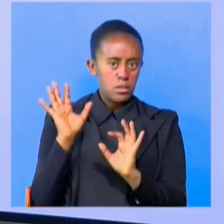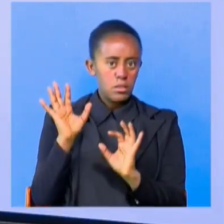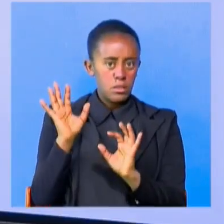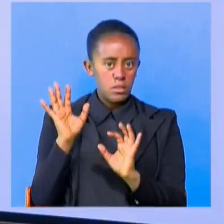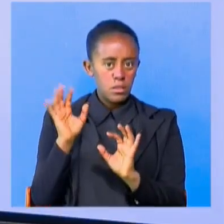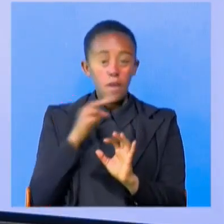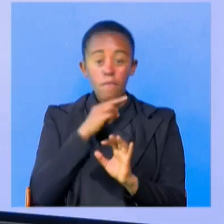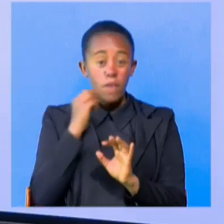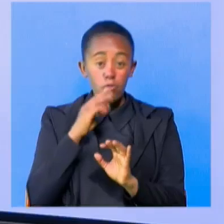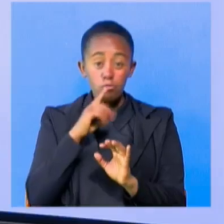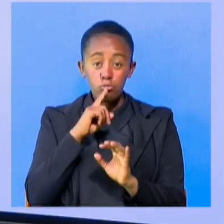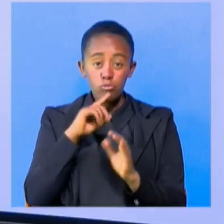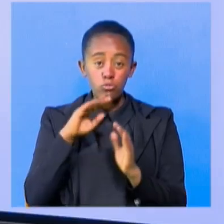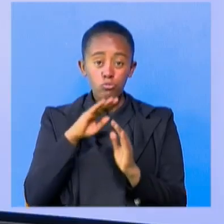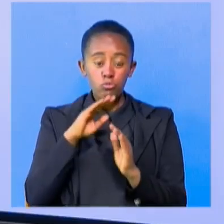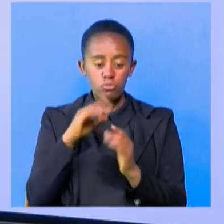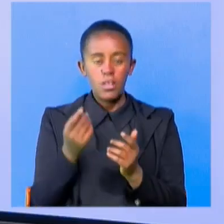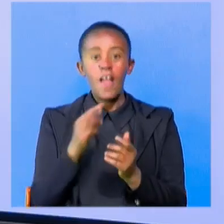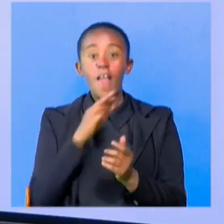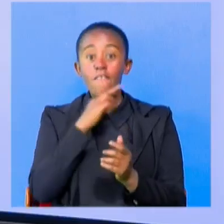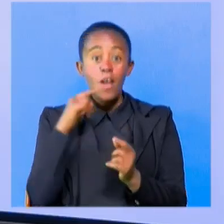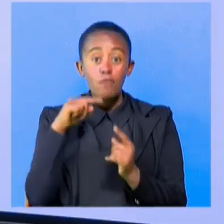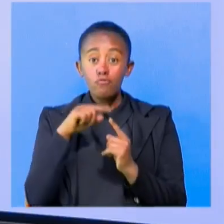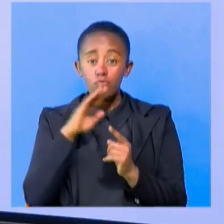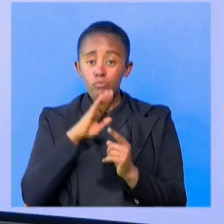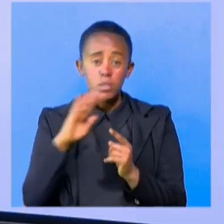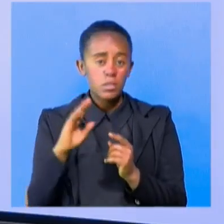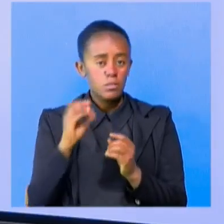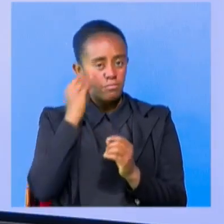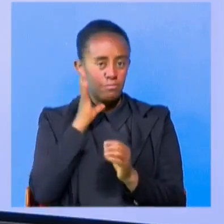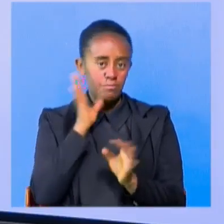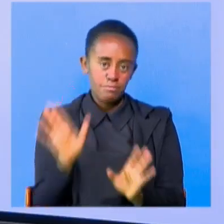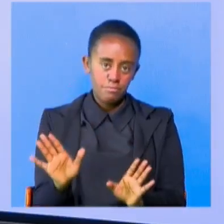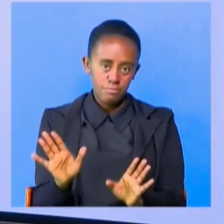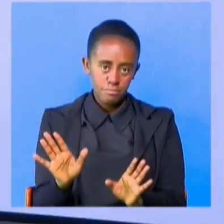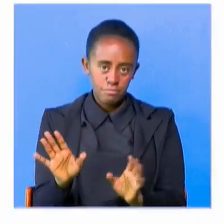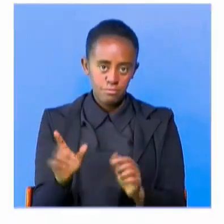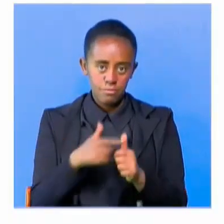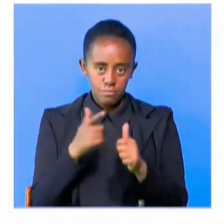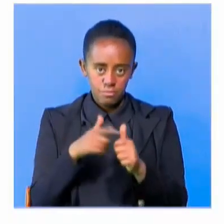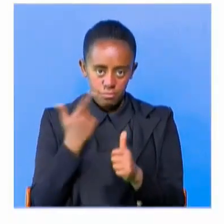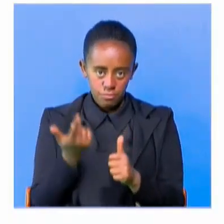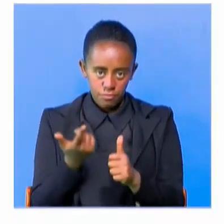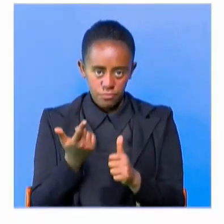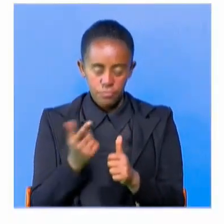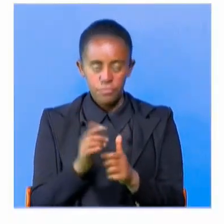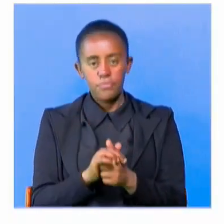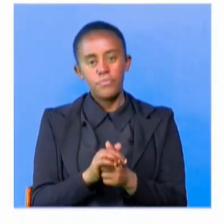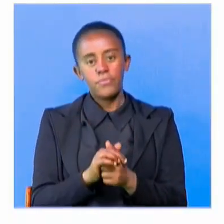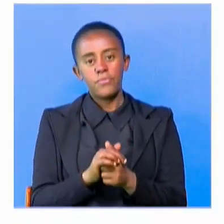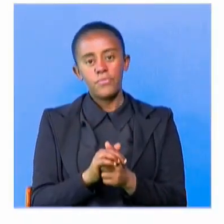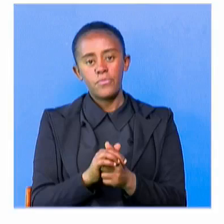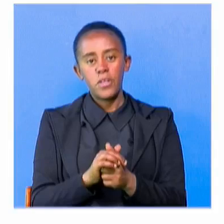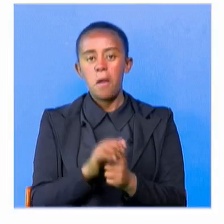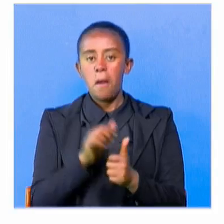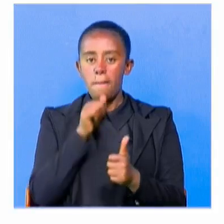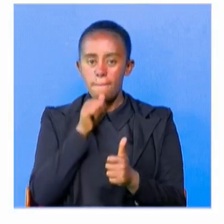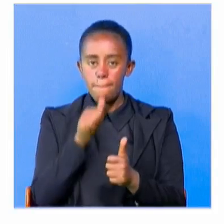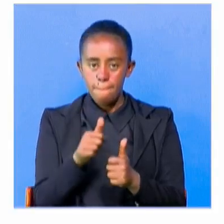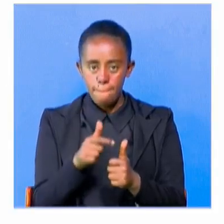verb to be forms. The verb to be that are commonly used are in such a way. Am,